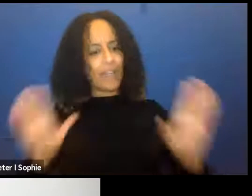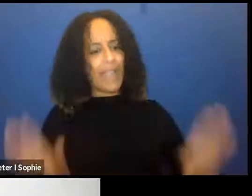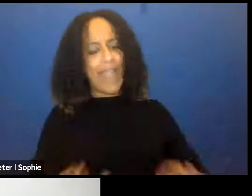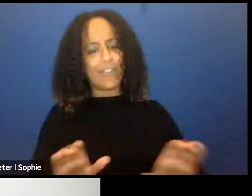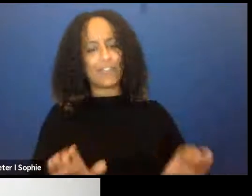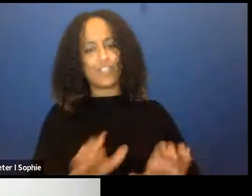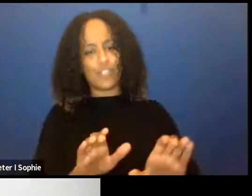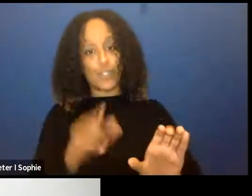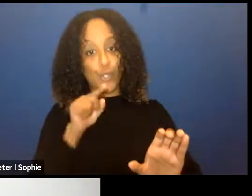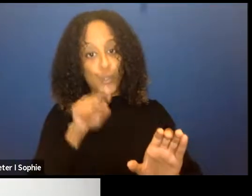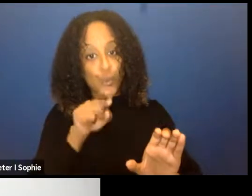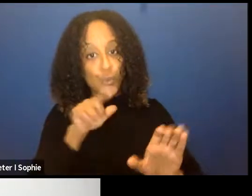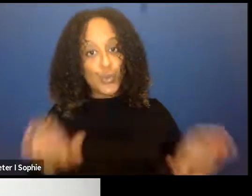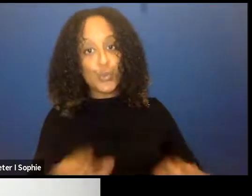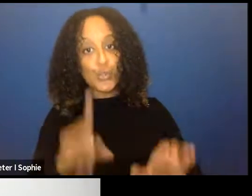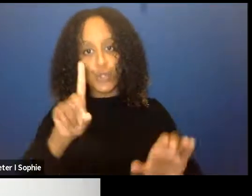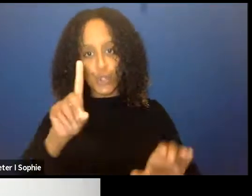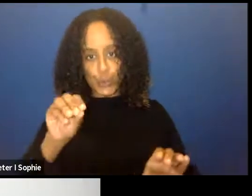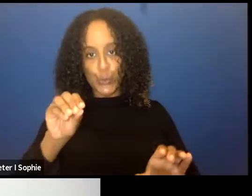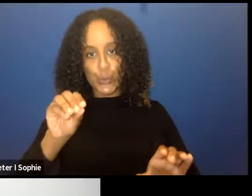that you do.